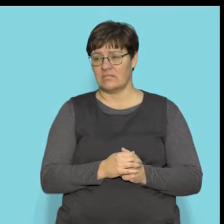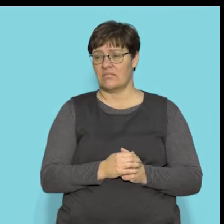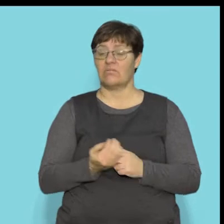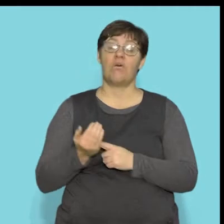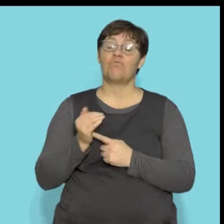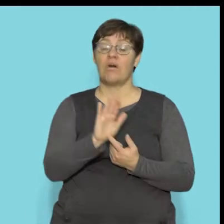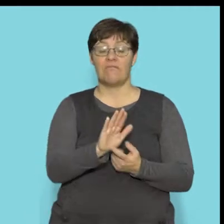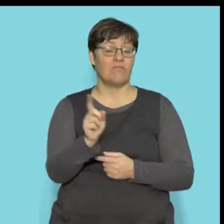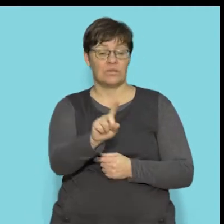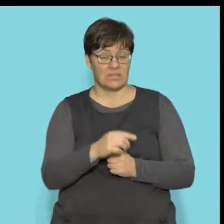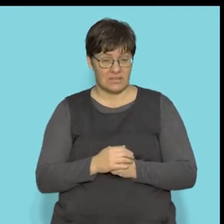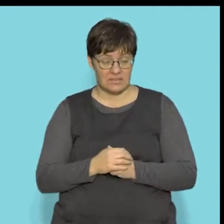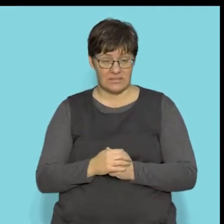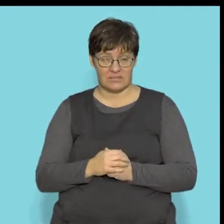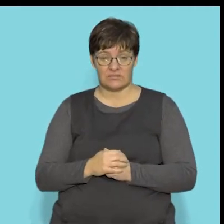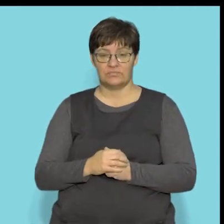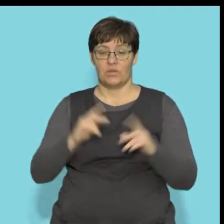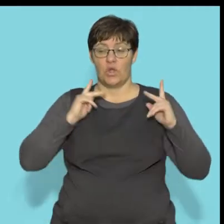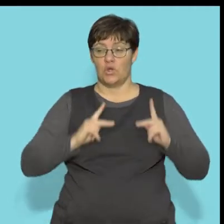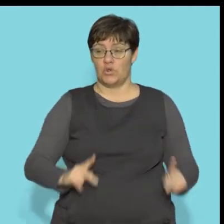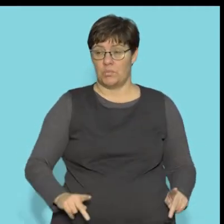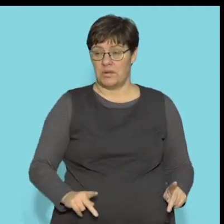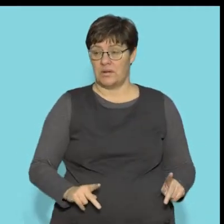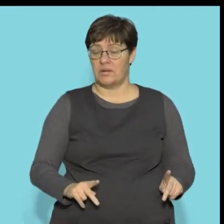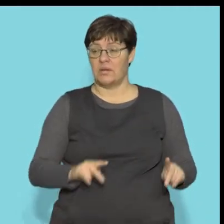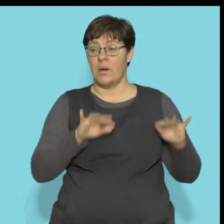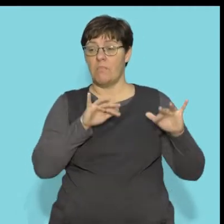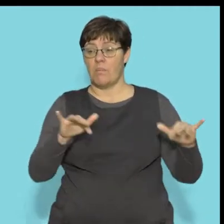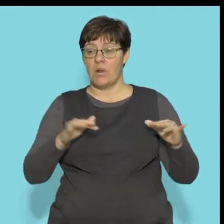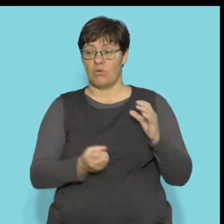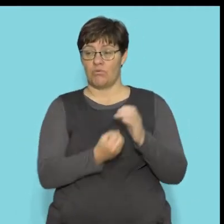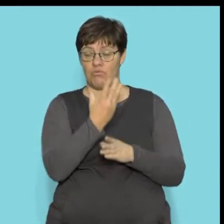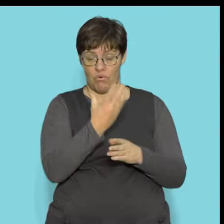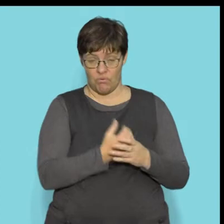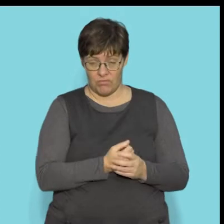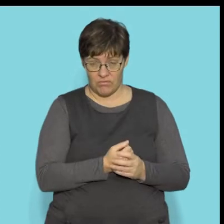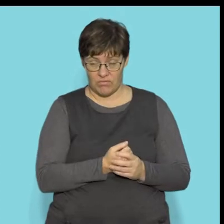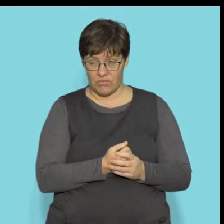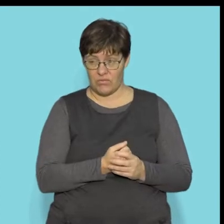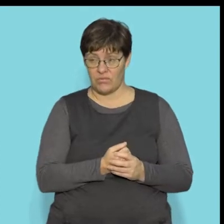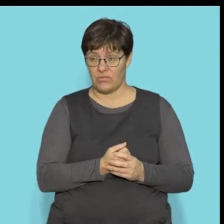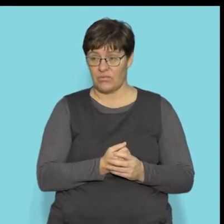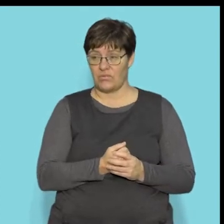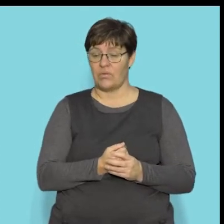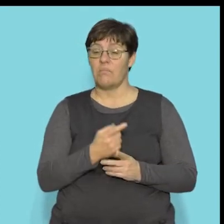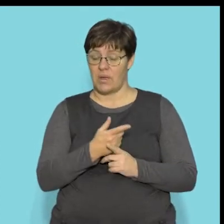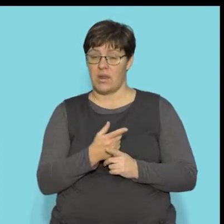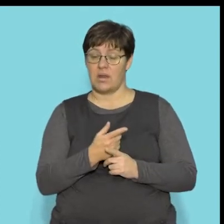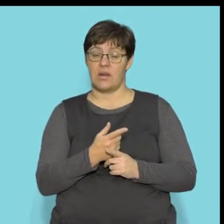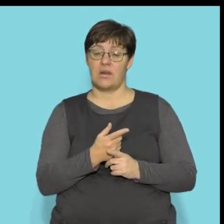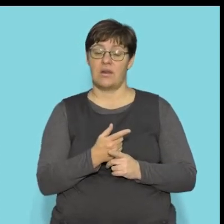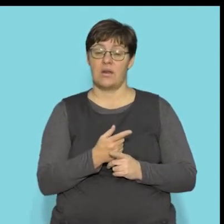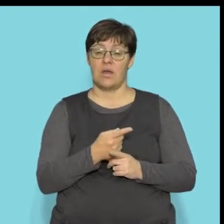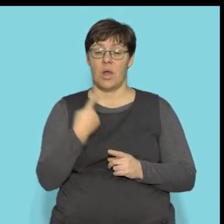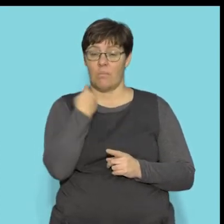our graph? Our graph shows human population growth, and that is indicated with the purple